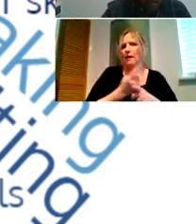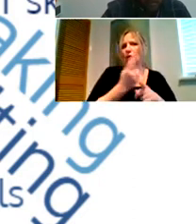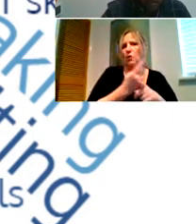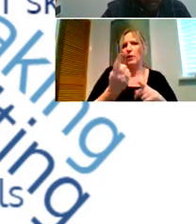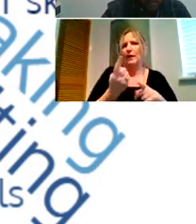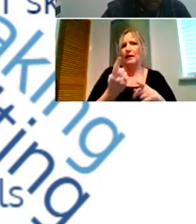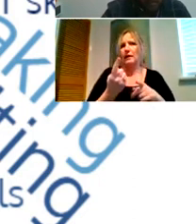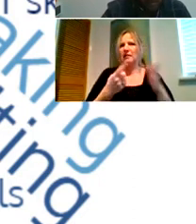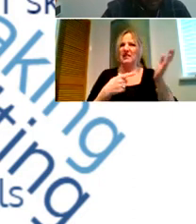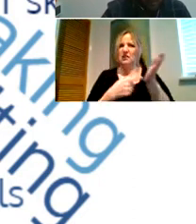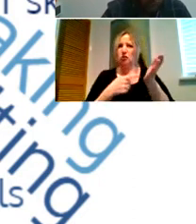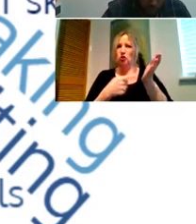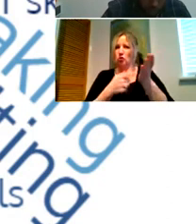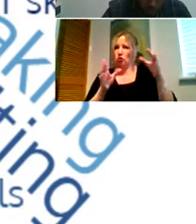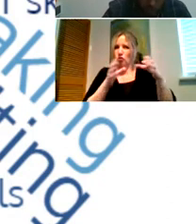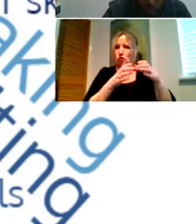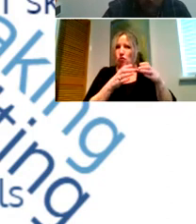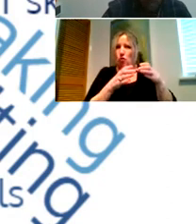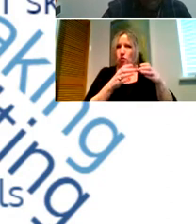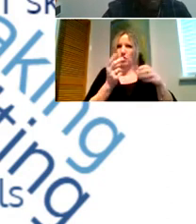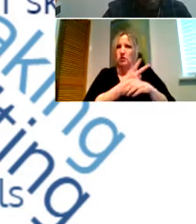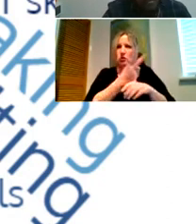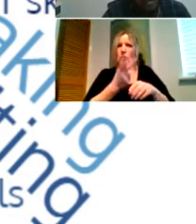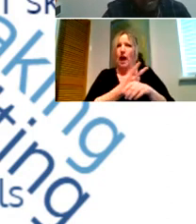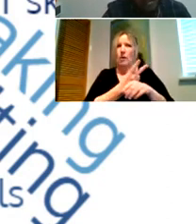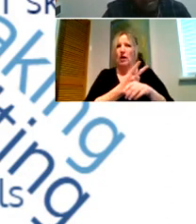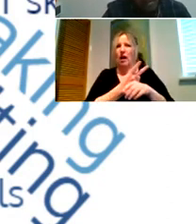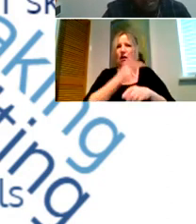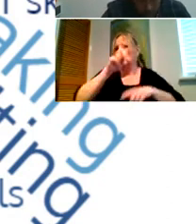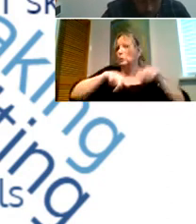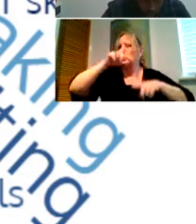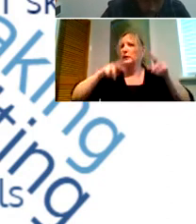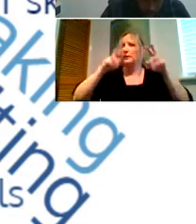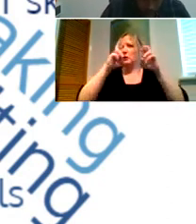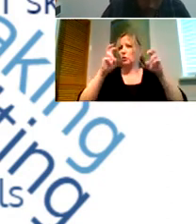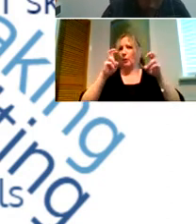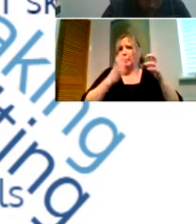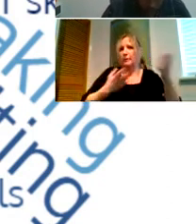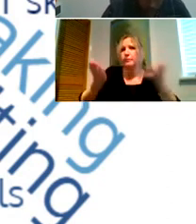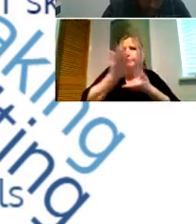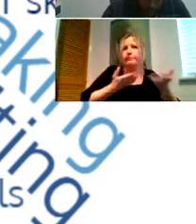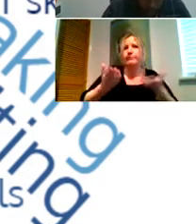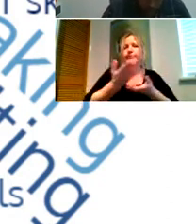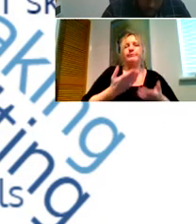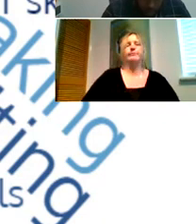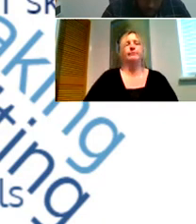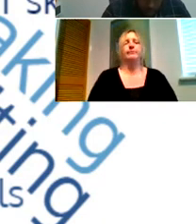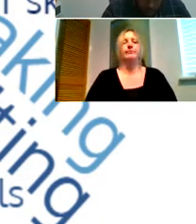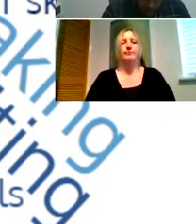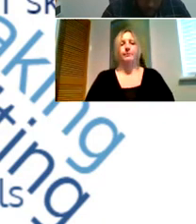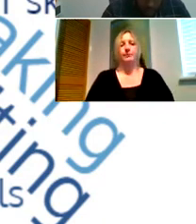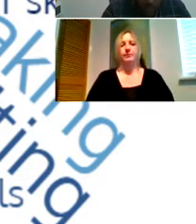lesson which covers wide range of holistic skills development and